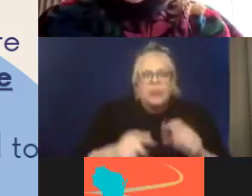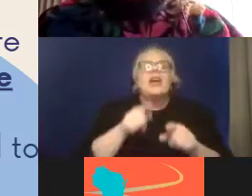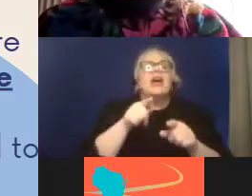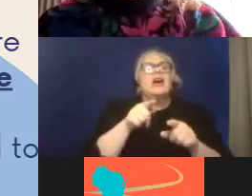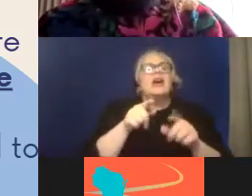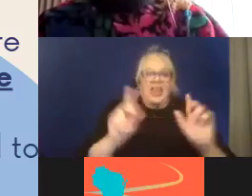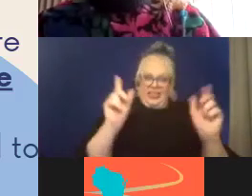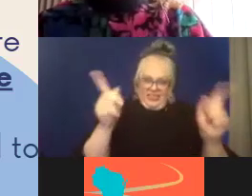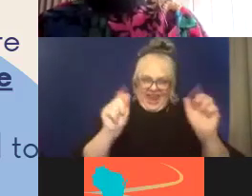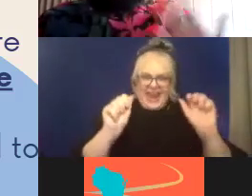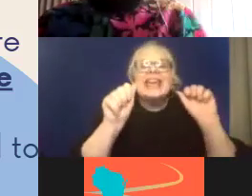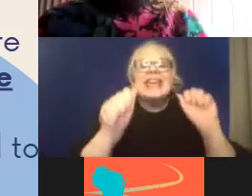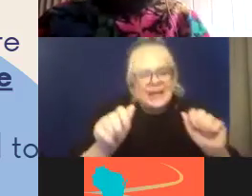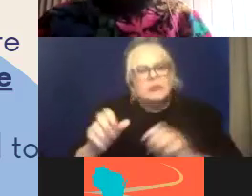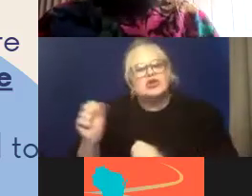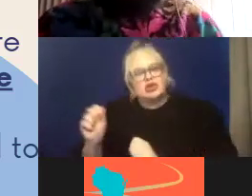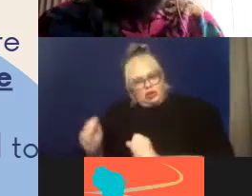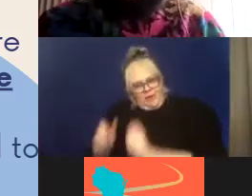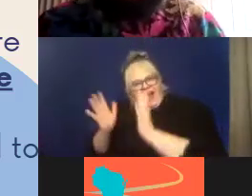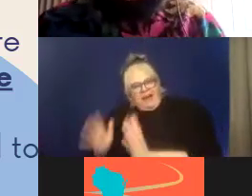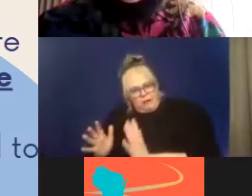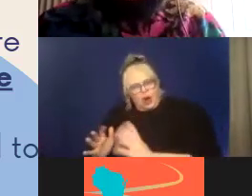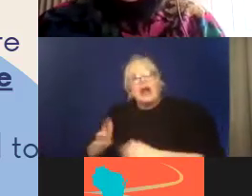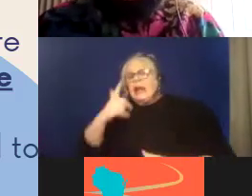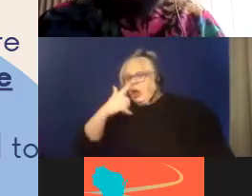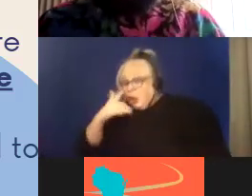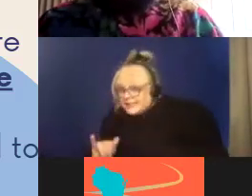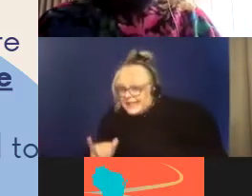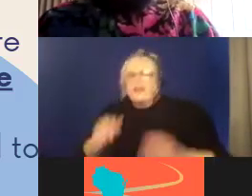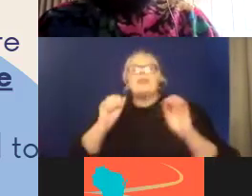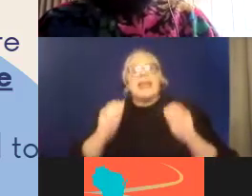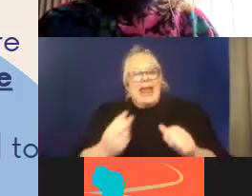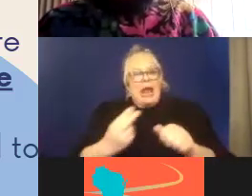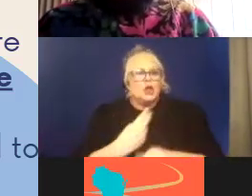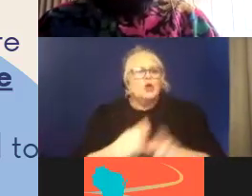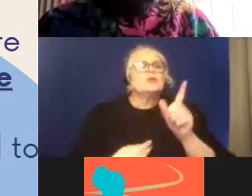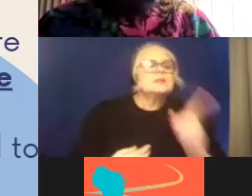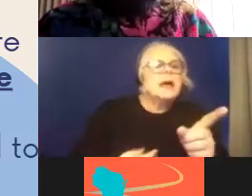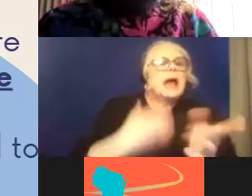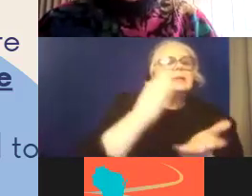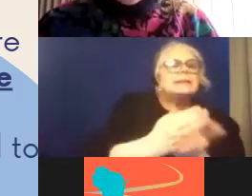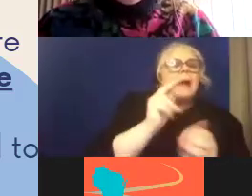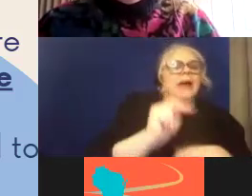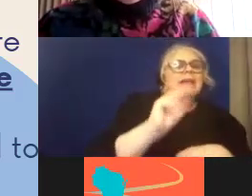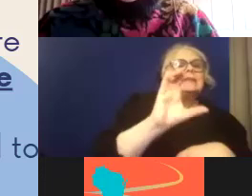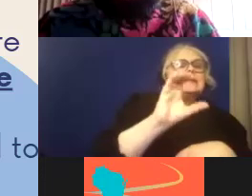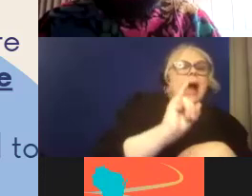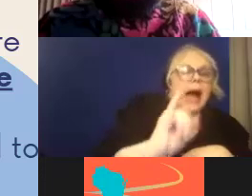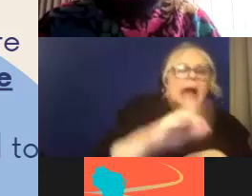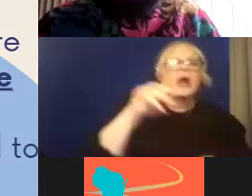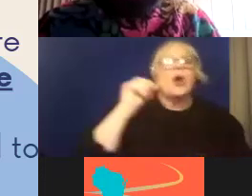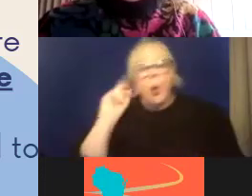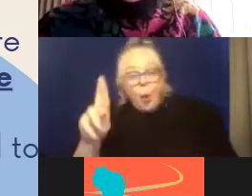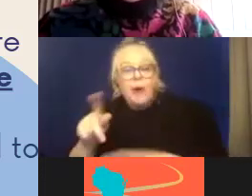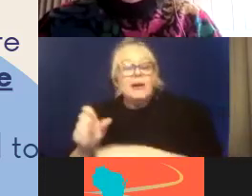like survivors could use these both without engaging law enforcement at all, right? Well, it's more of a maybe. It's a